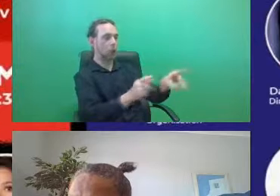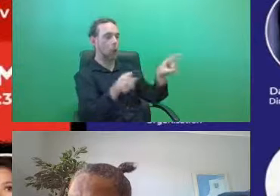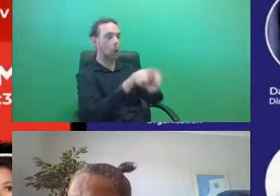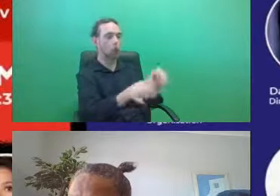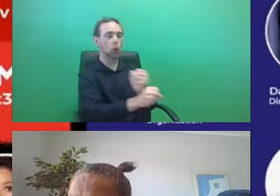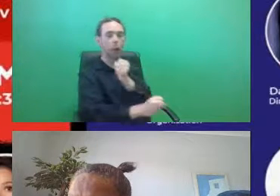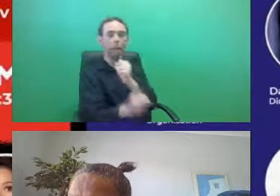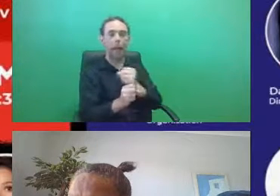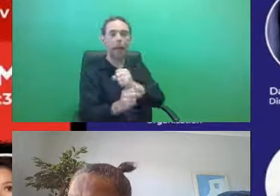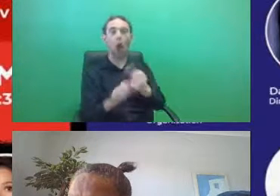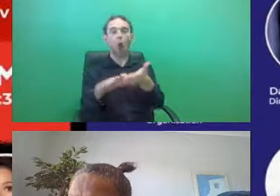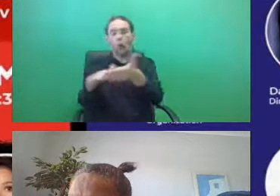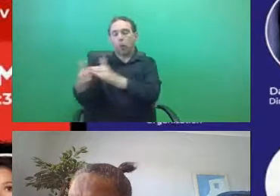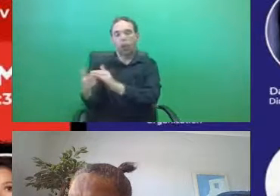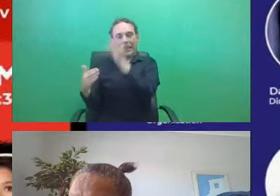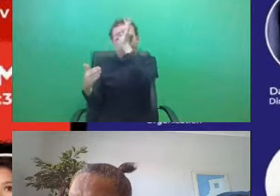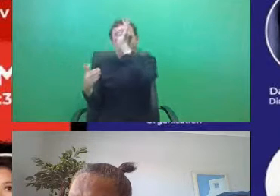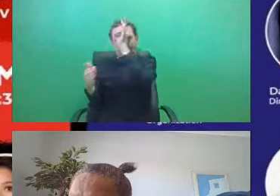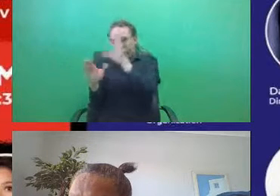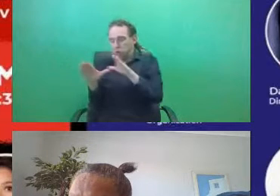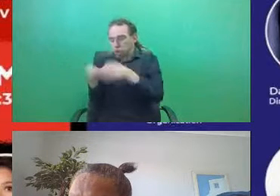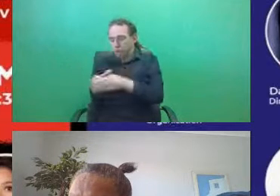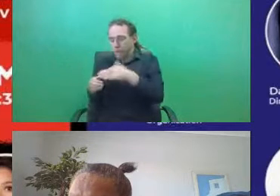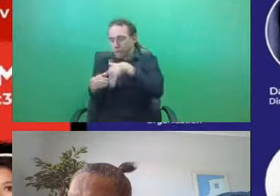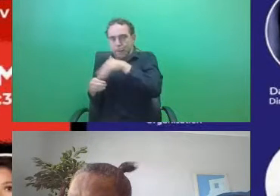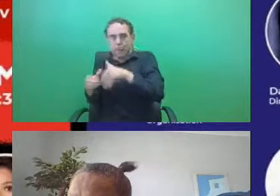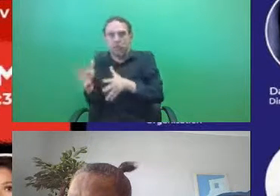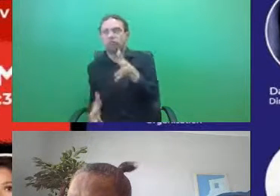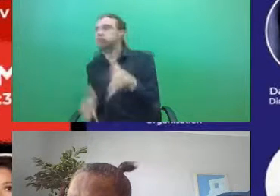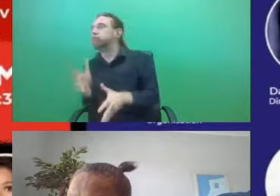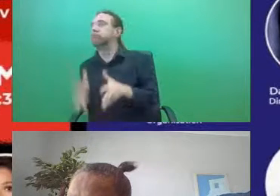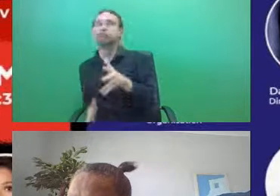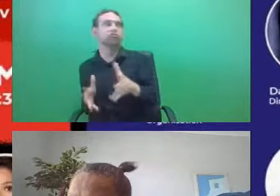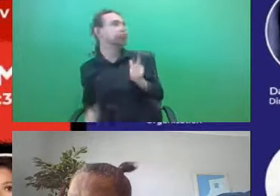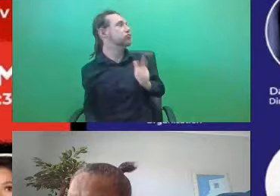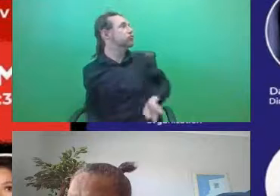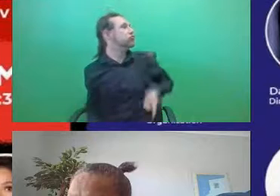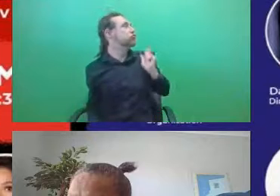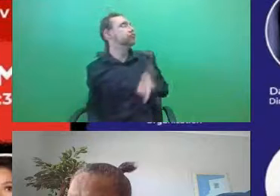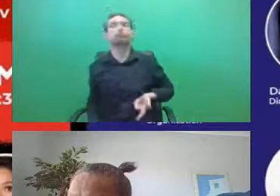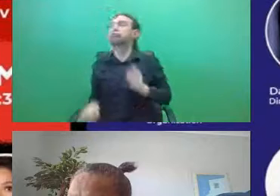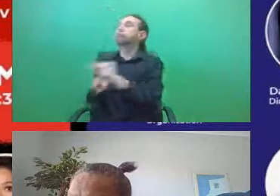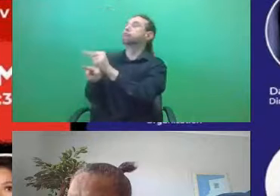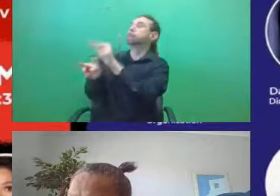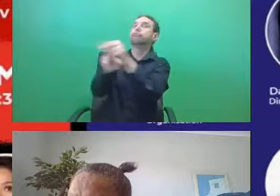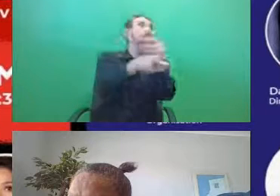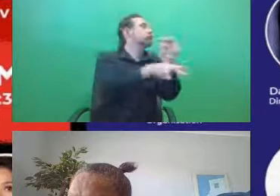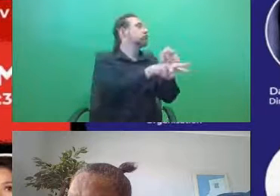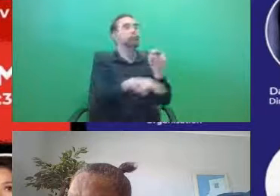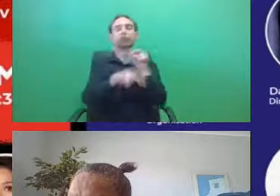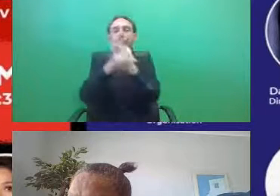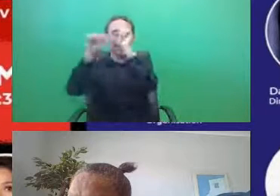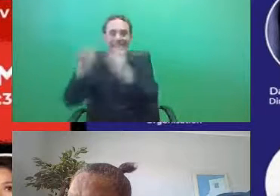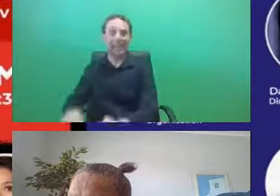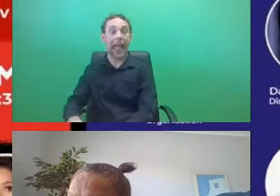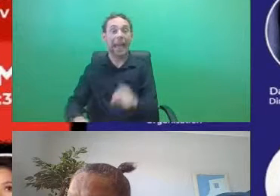response teams within the local communities. But there is a dire need to actually increase the rapid response teams